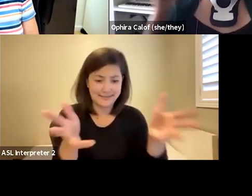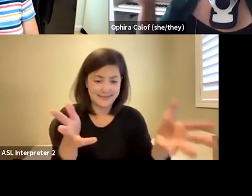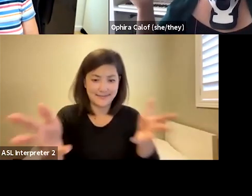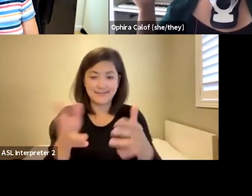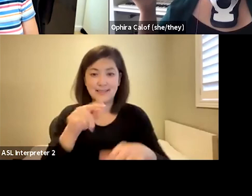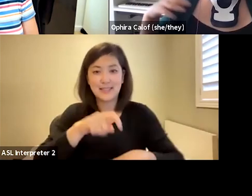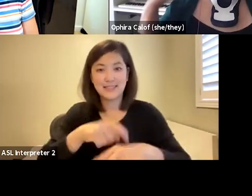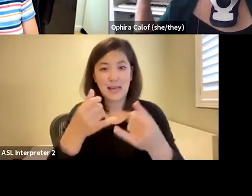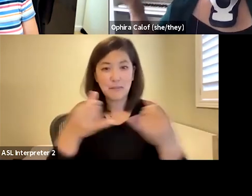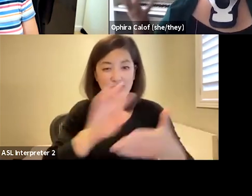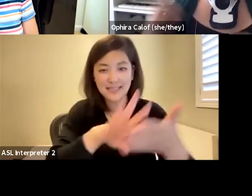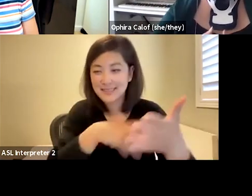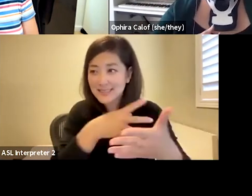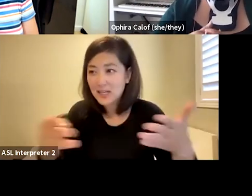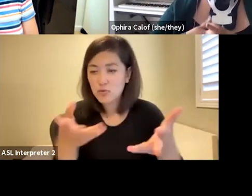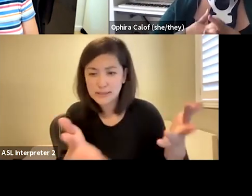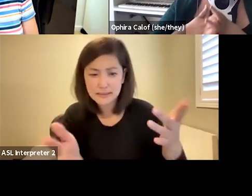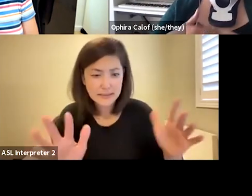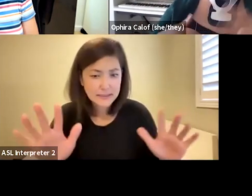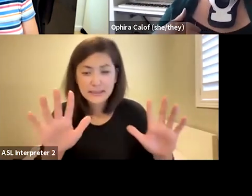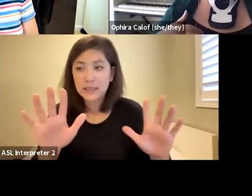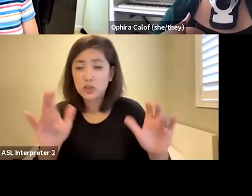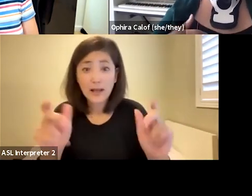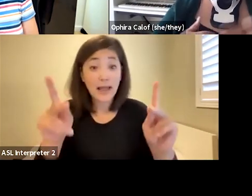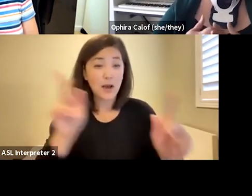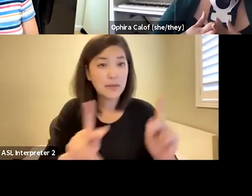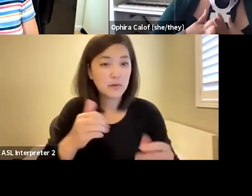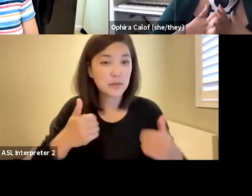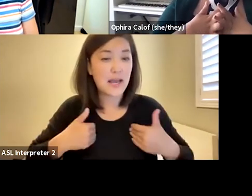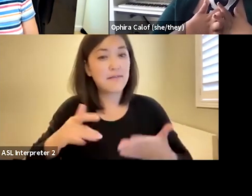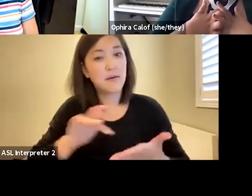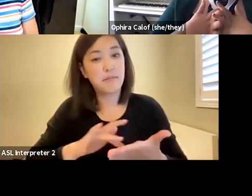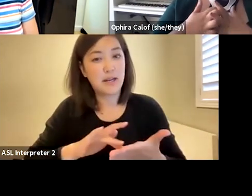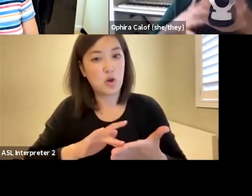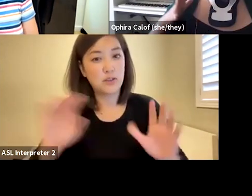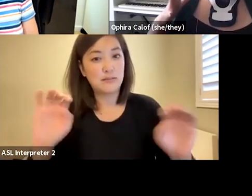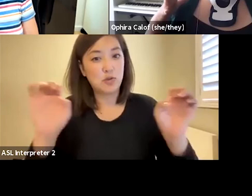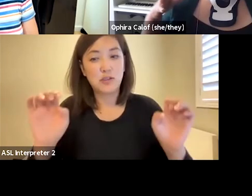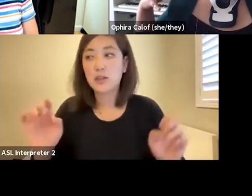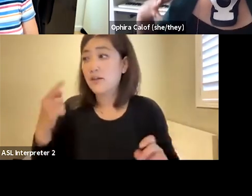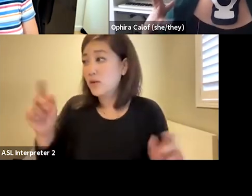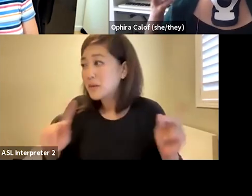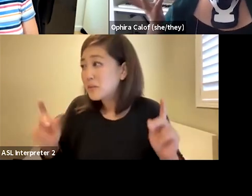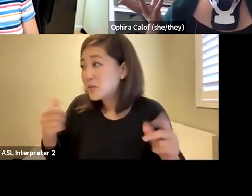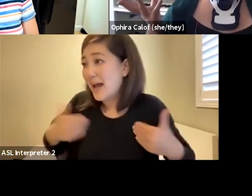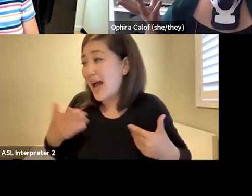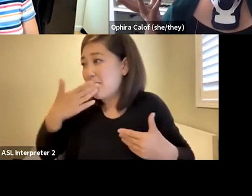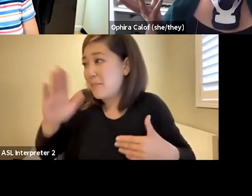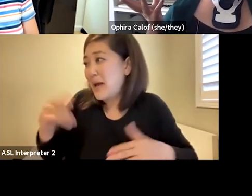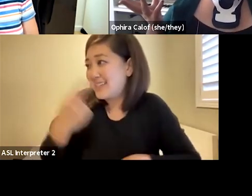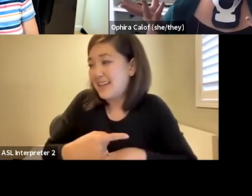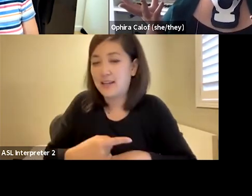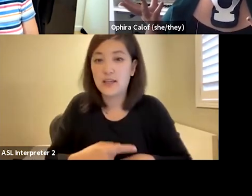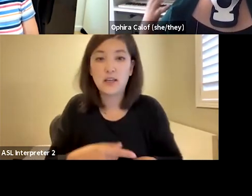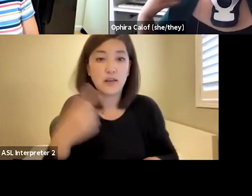that creates space for people to have medical emergencies, for people to have bad days, for people to be able to be honest